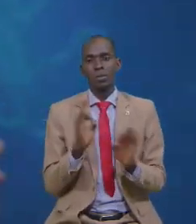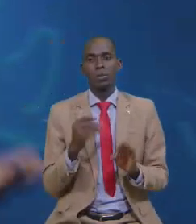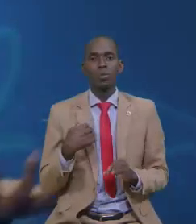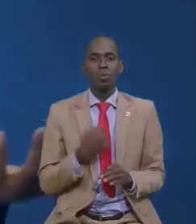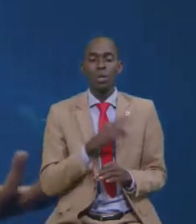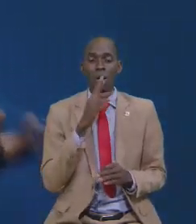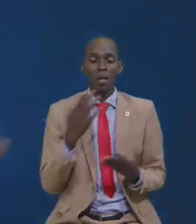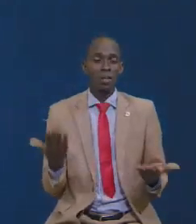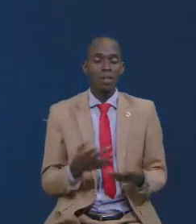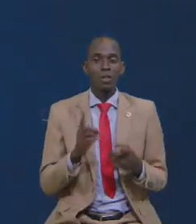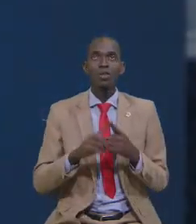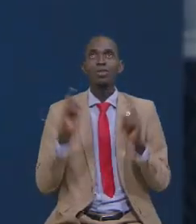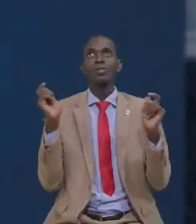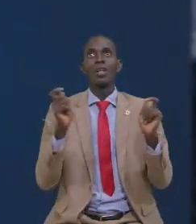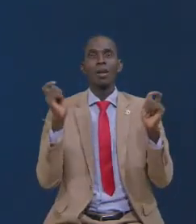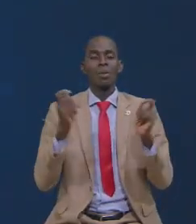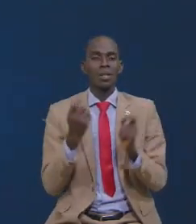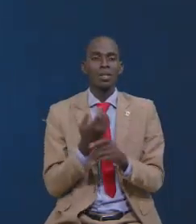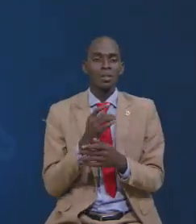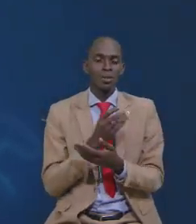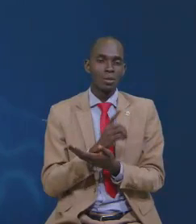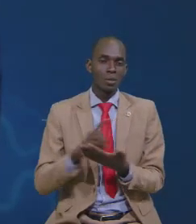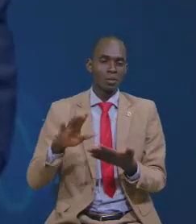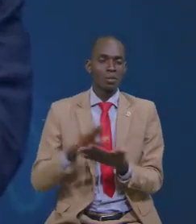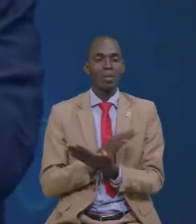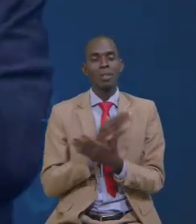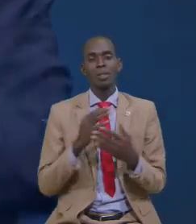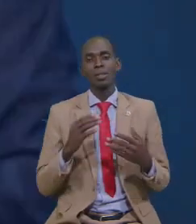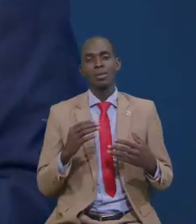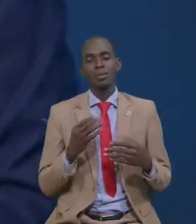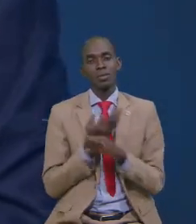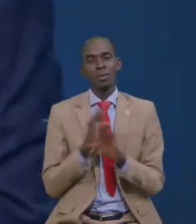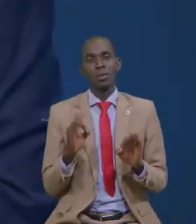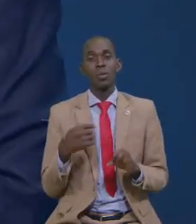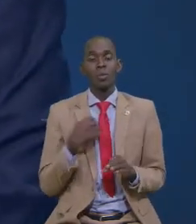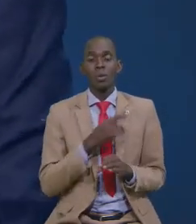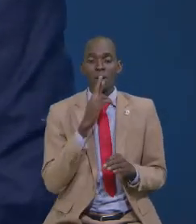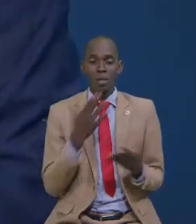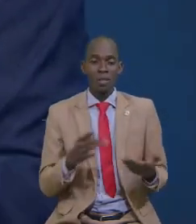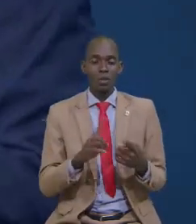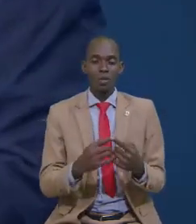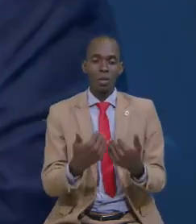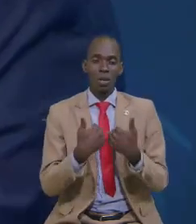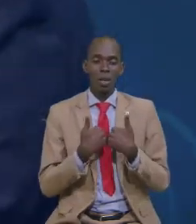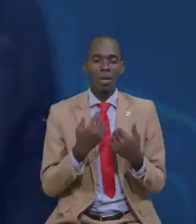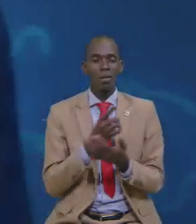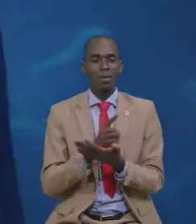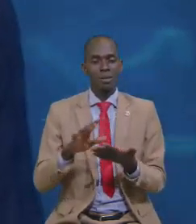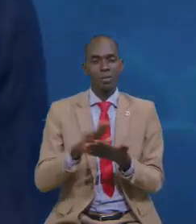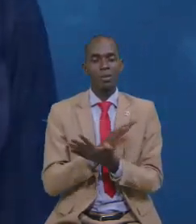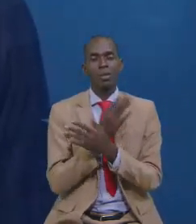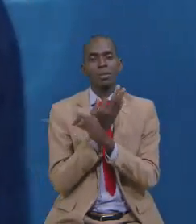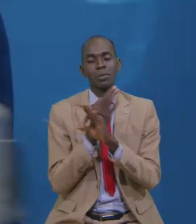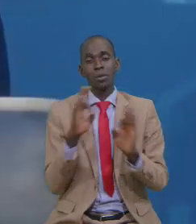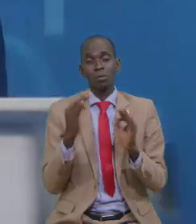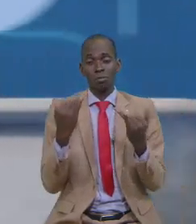celebrate supernatural freedom. We're here to possess supernatural freedom. And so today